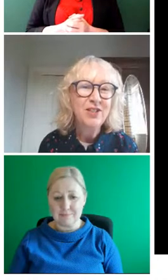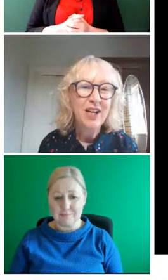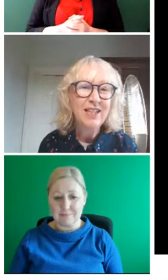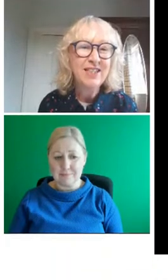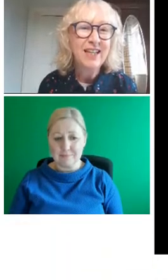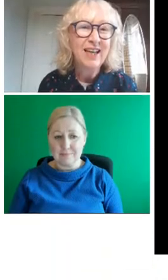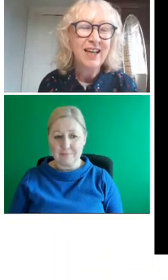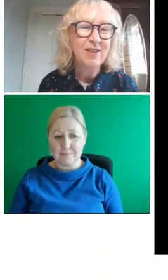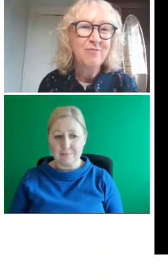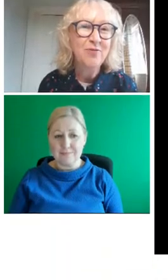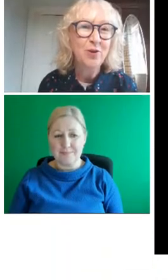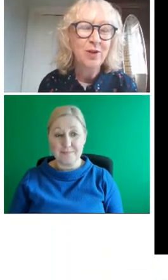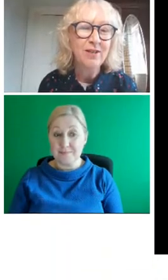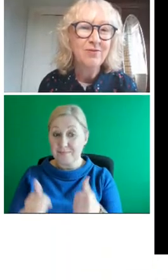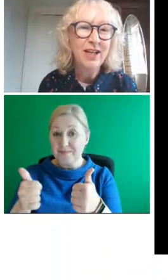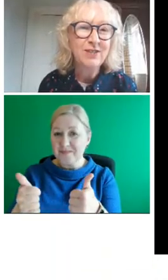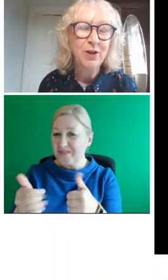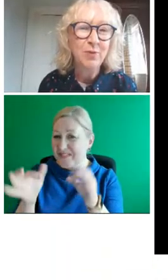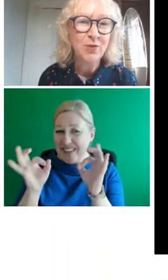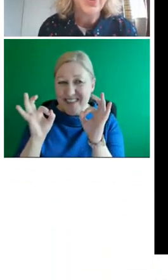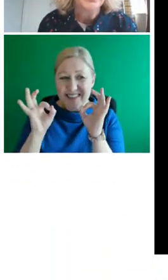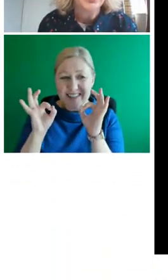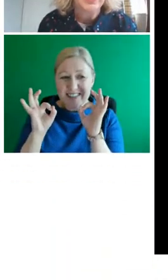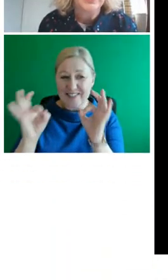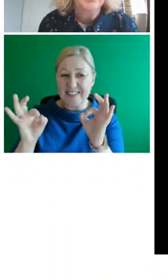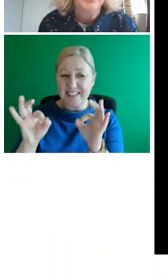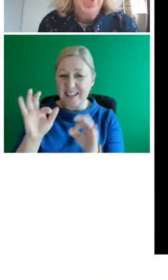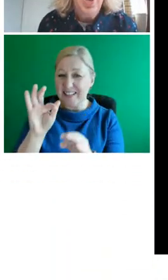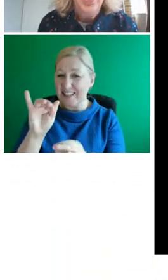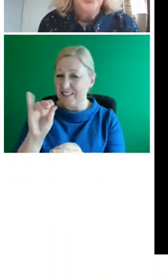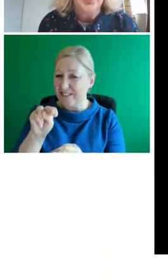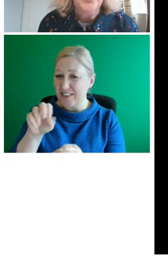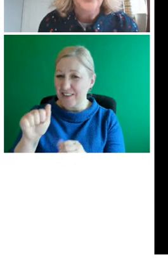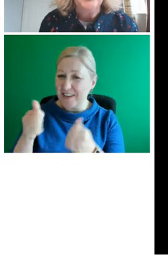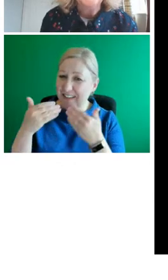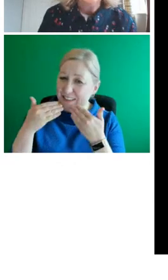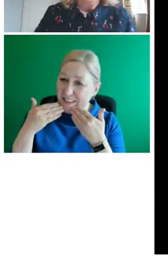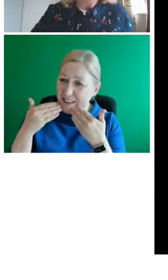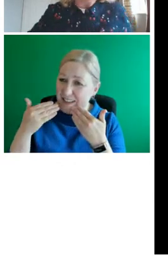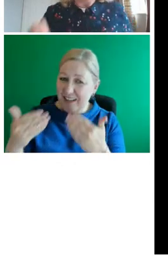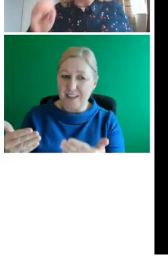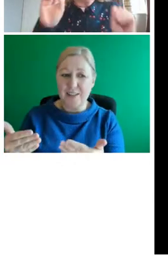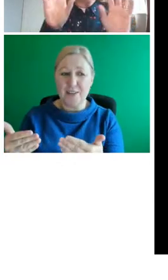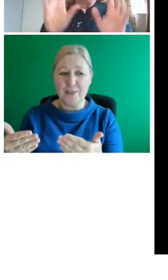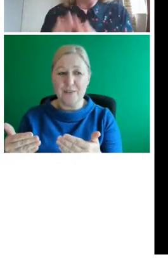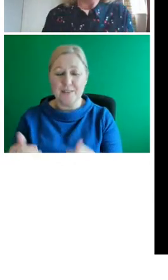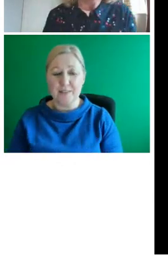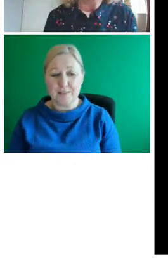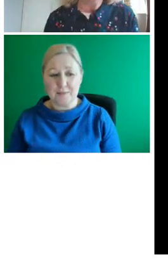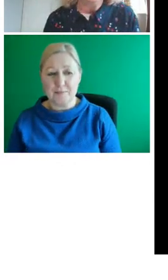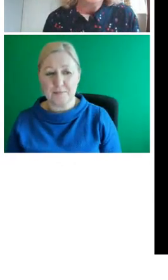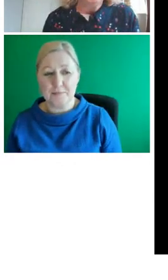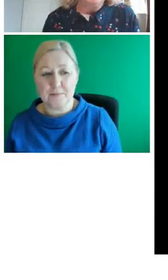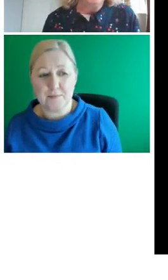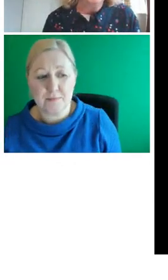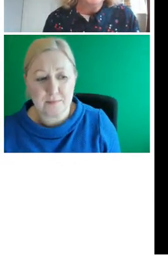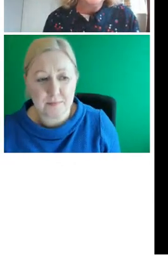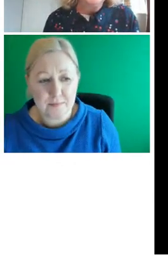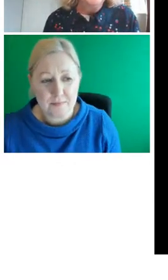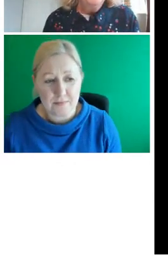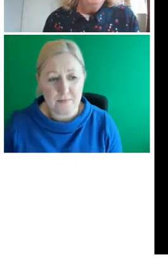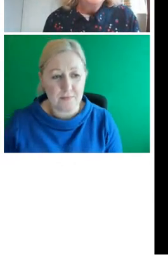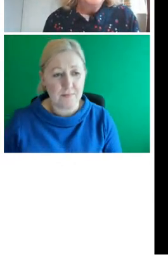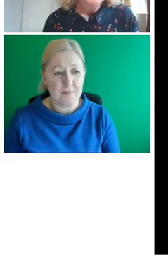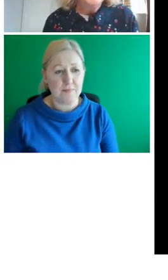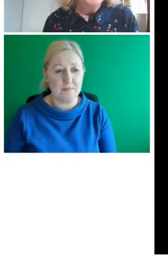That's fantastic, Fiona. Thanks very much for that. I think the little kind of social network diagram was